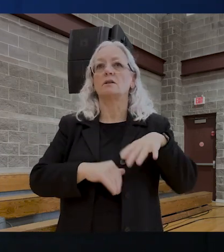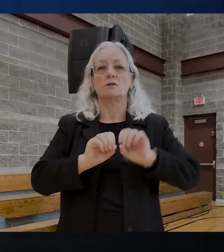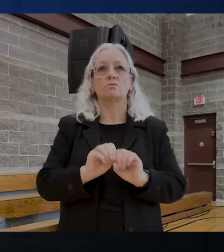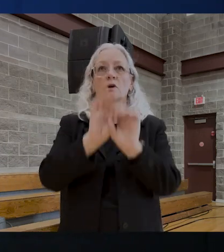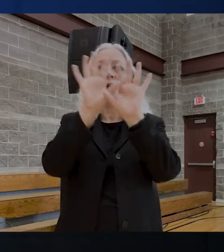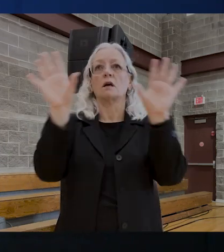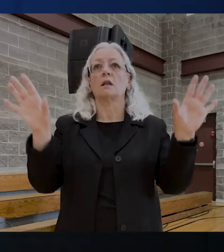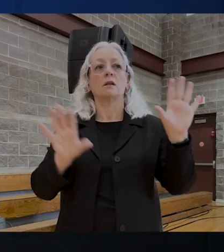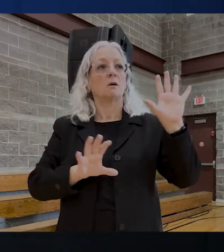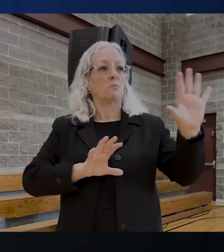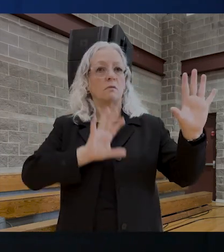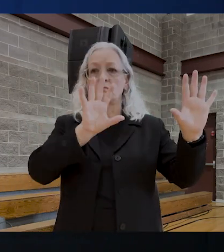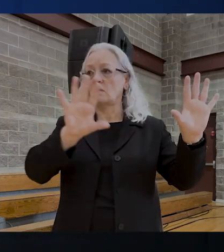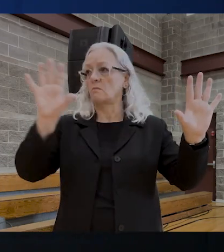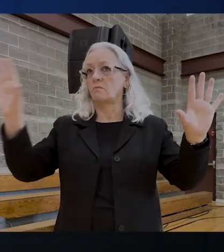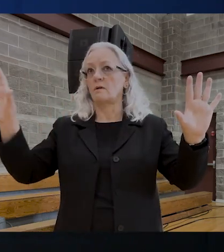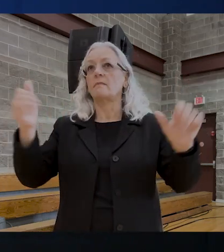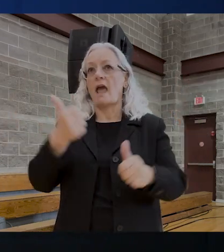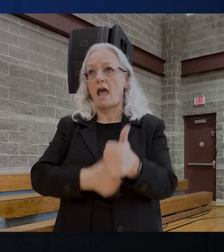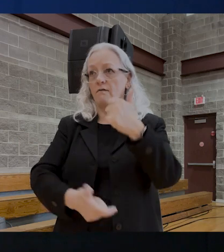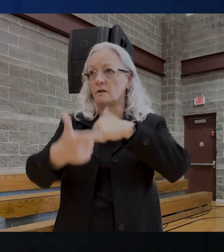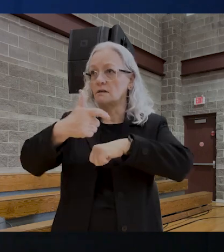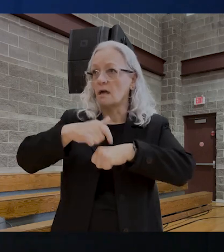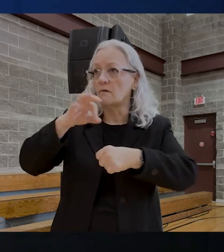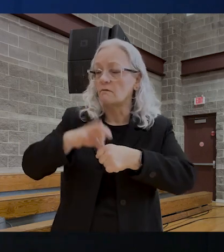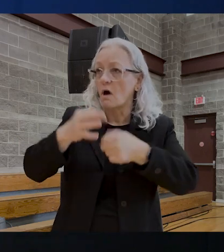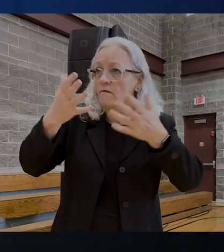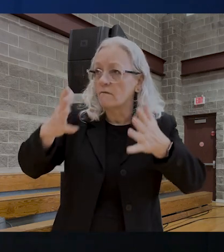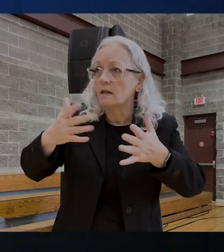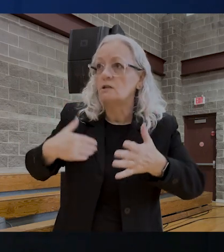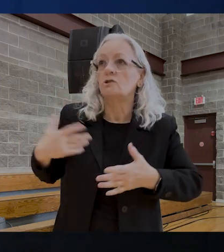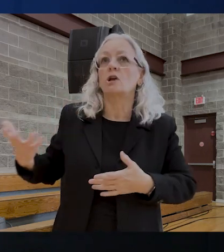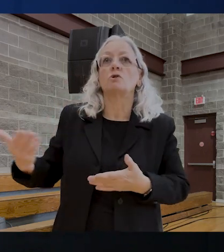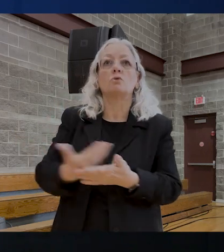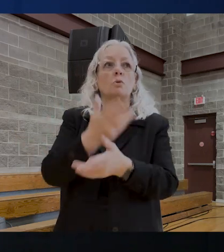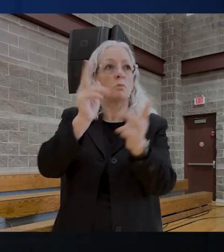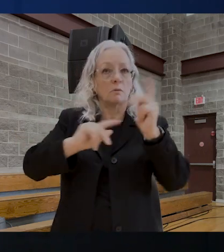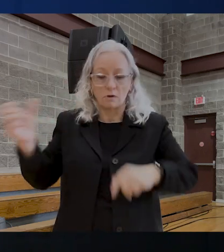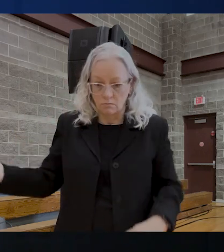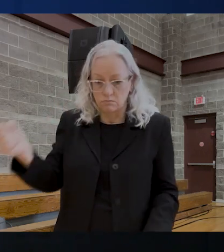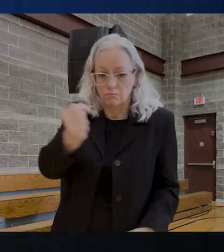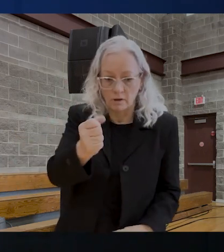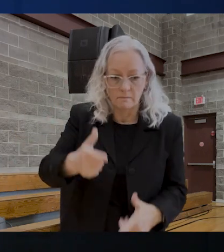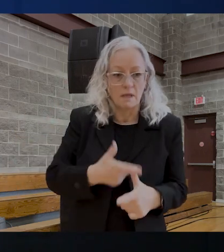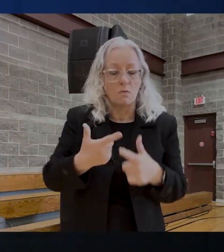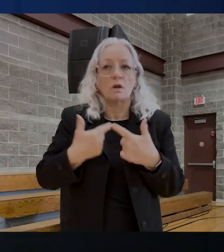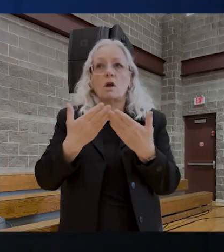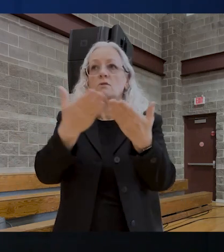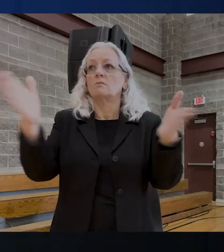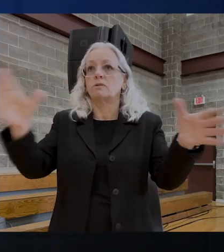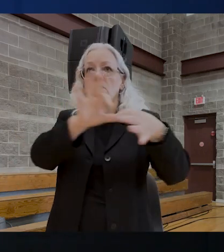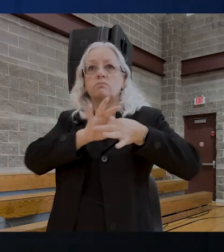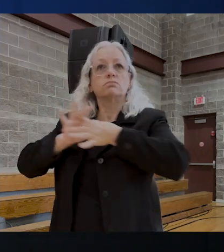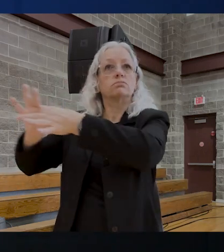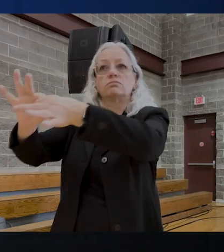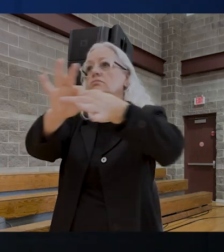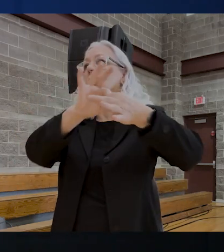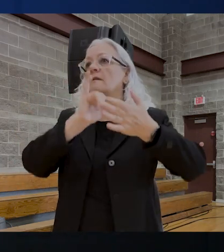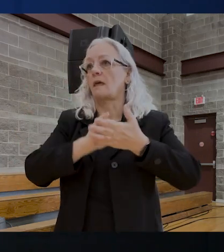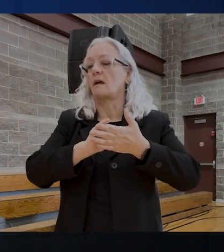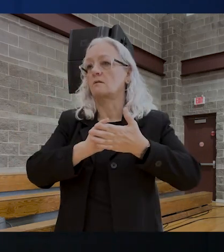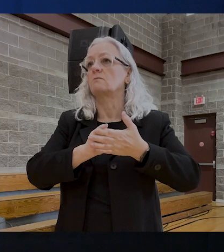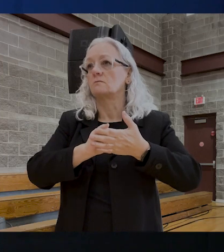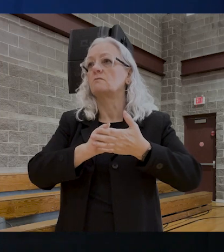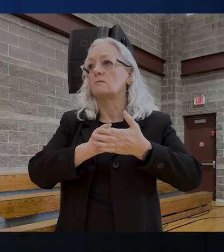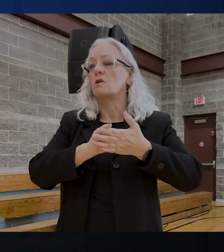council comes into office. We go through public engagement sessions. And I would encourage you ahead,